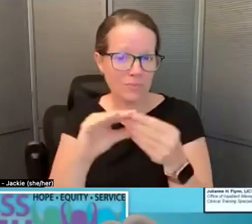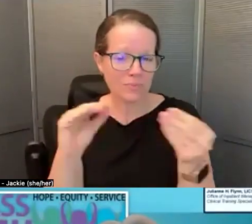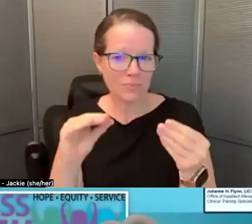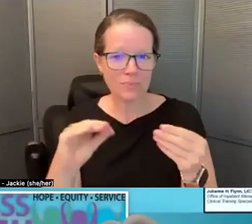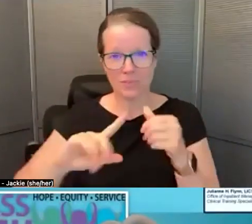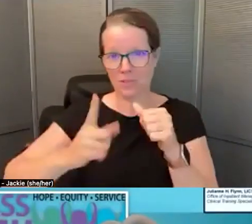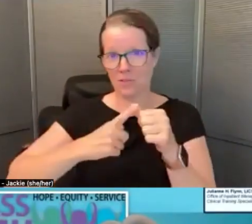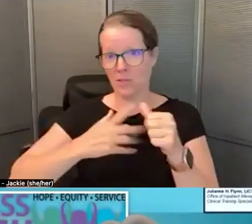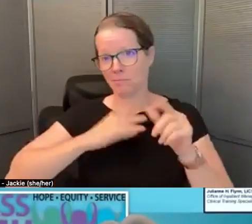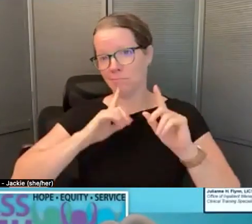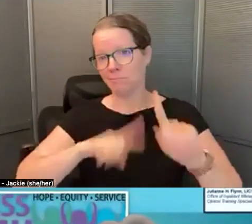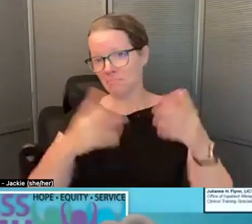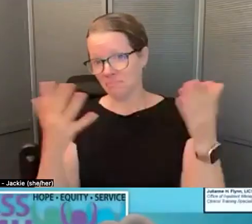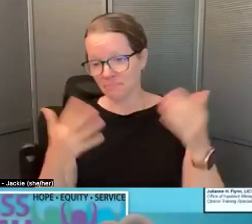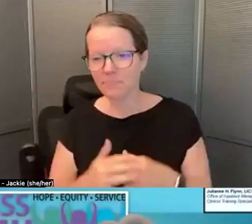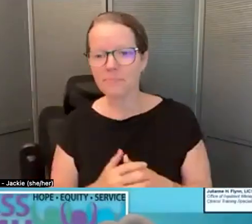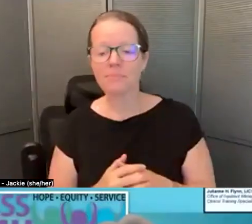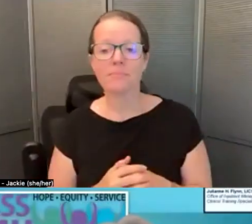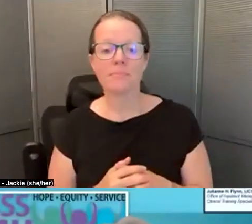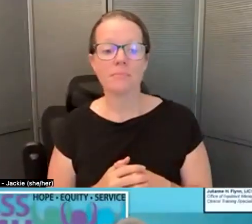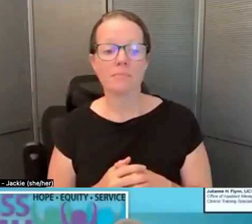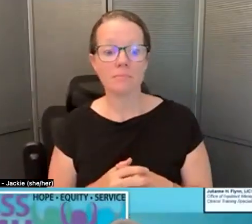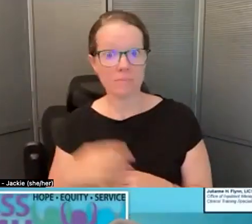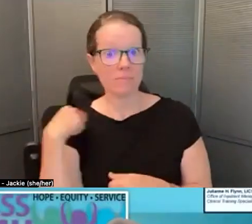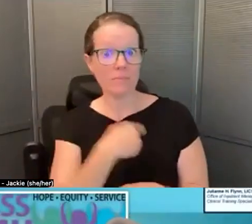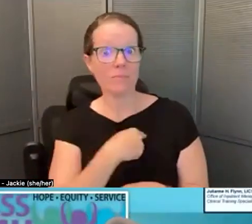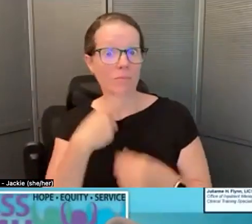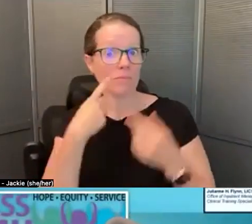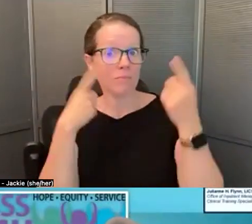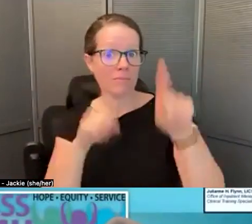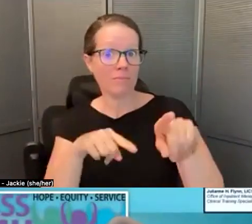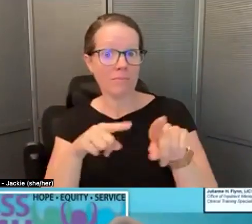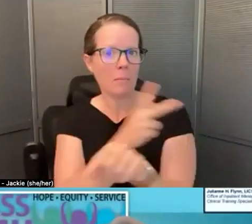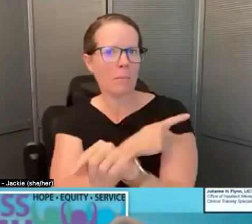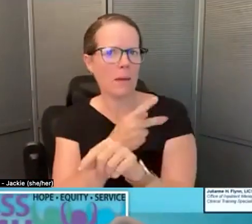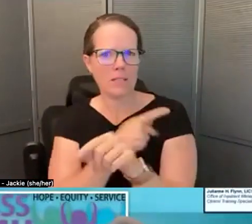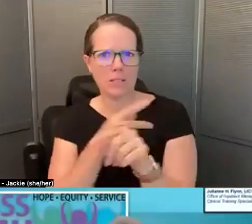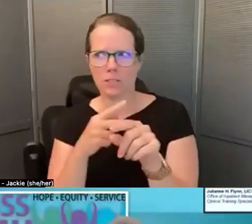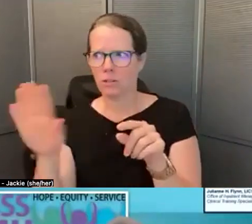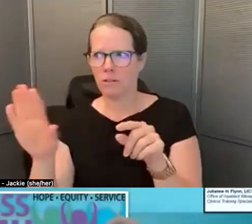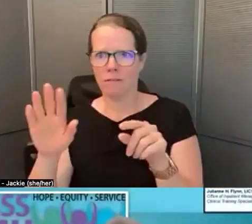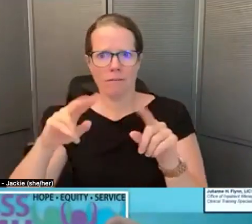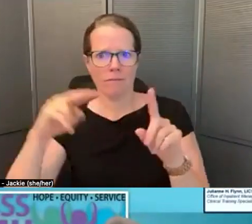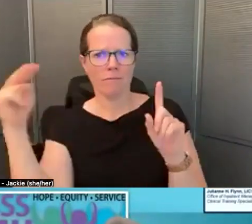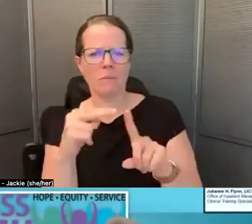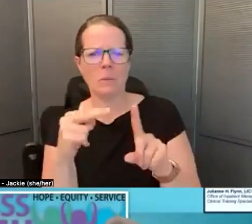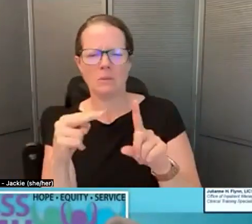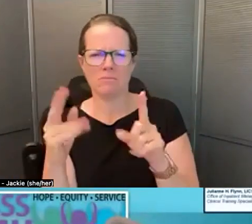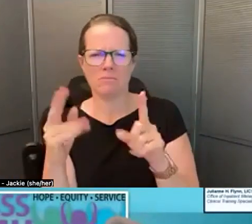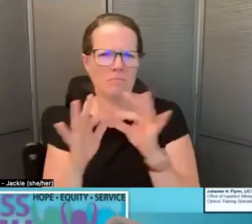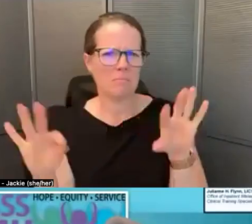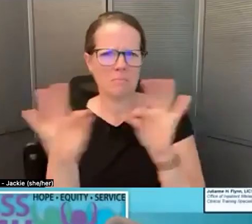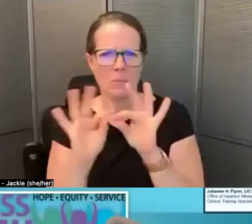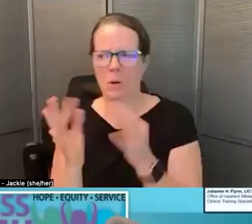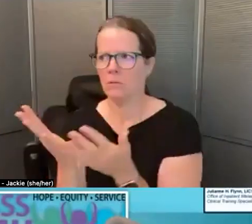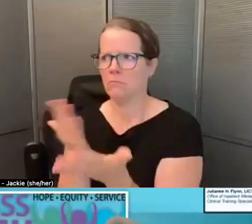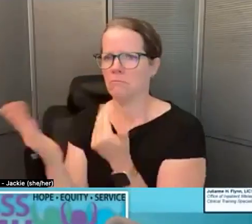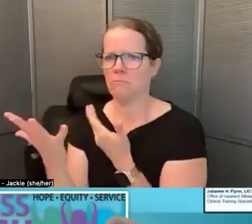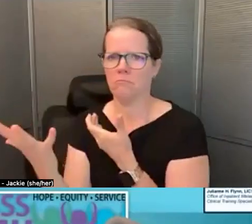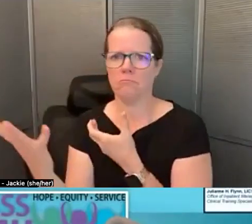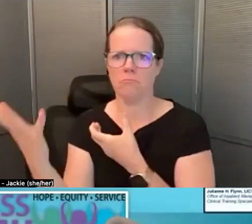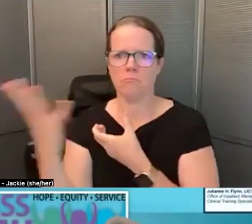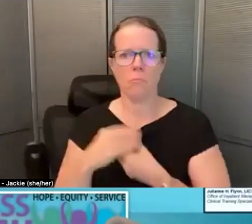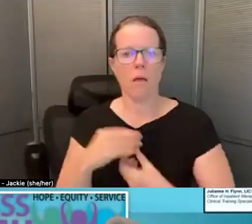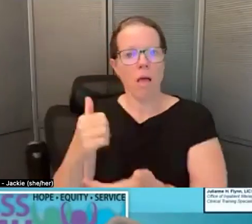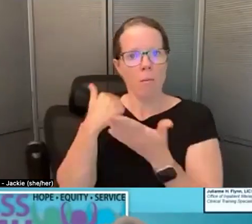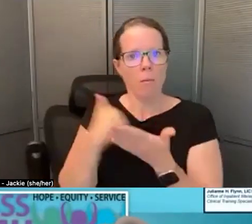my response to that question would be, we agree that patient perspectives are critically important for understanding reasons for aggressive